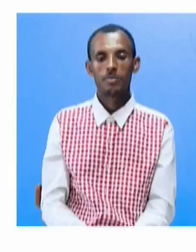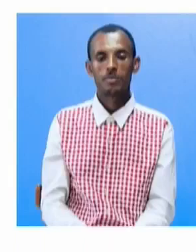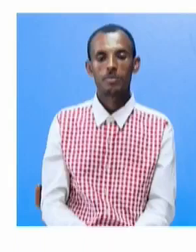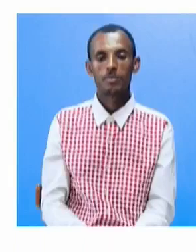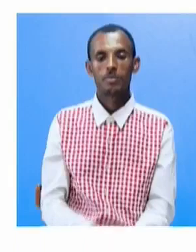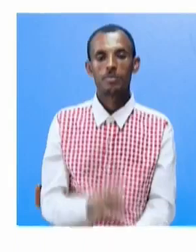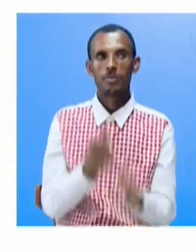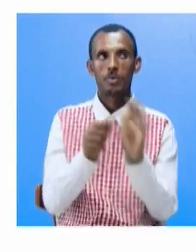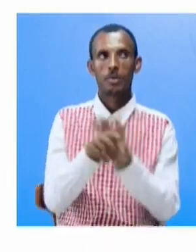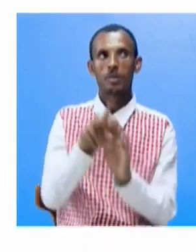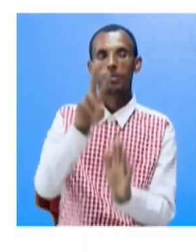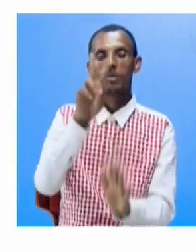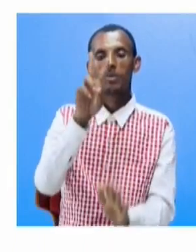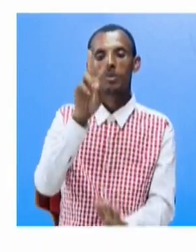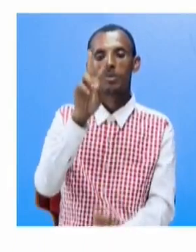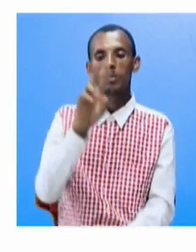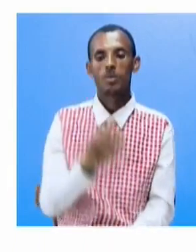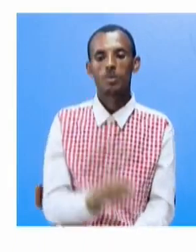Example